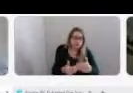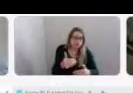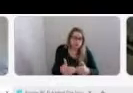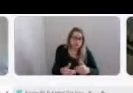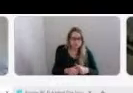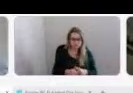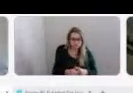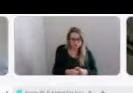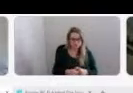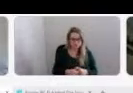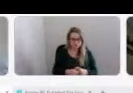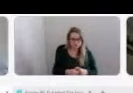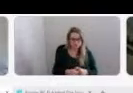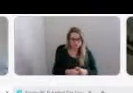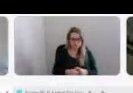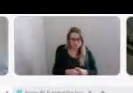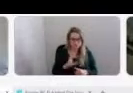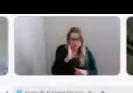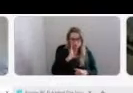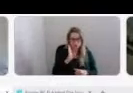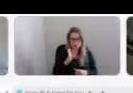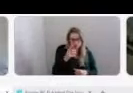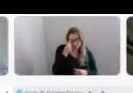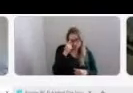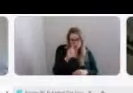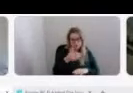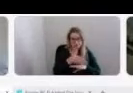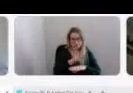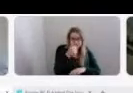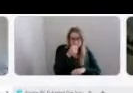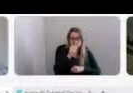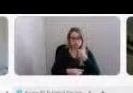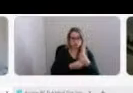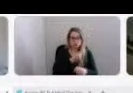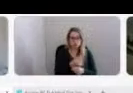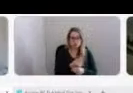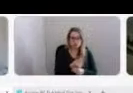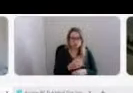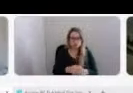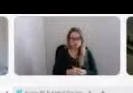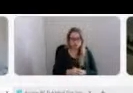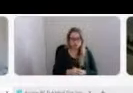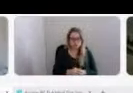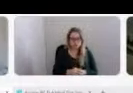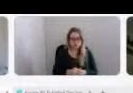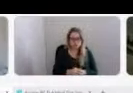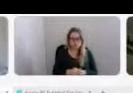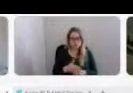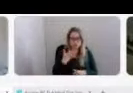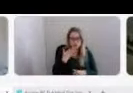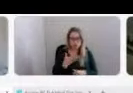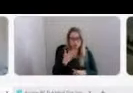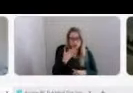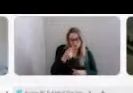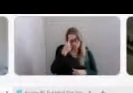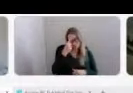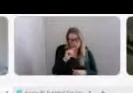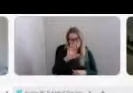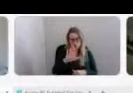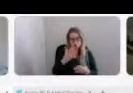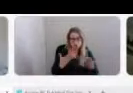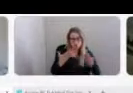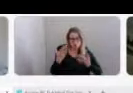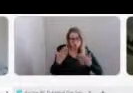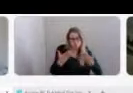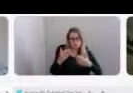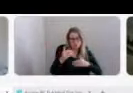um that will be with us for the next 10 years and we thank you for your service in this